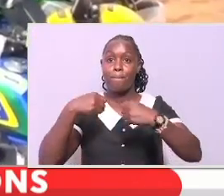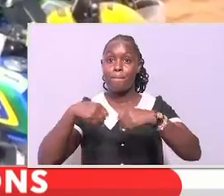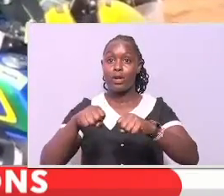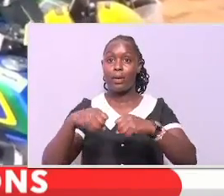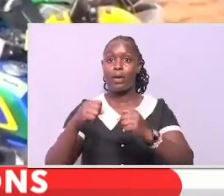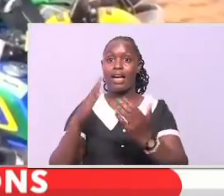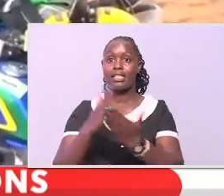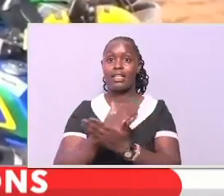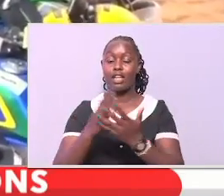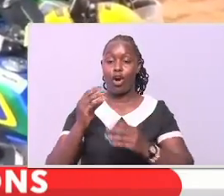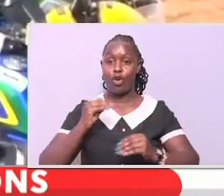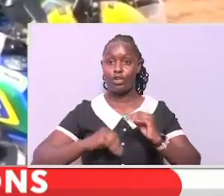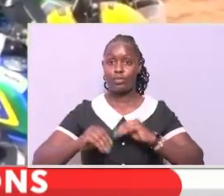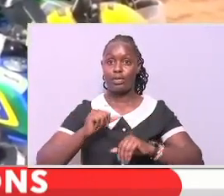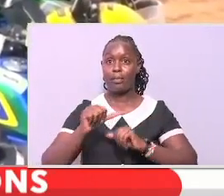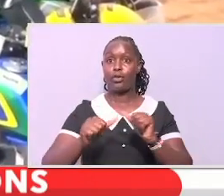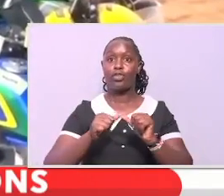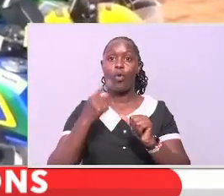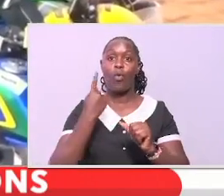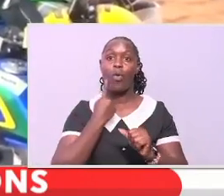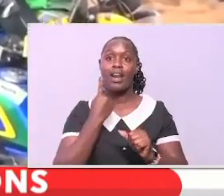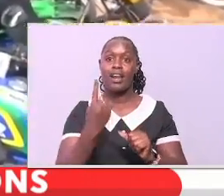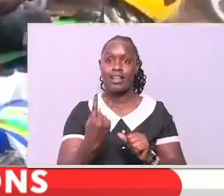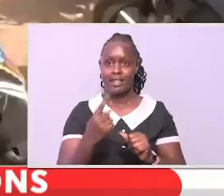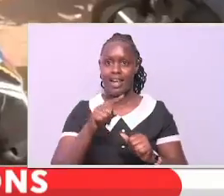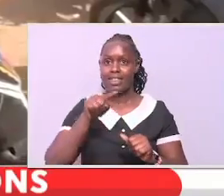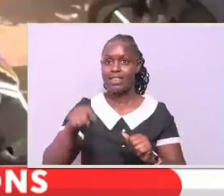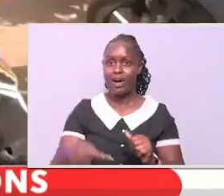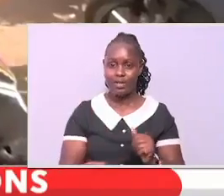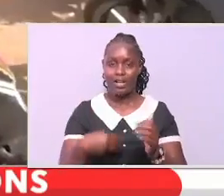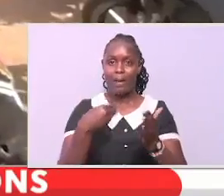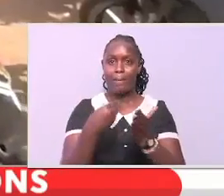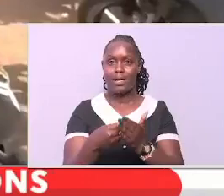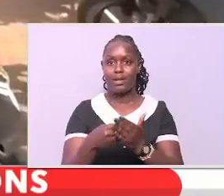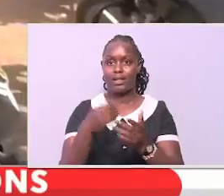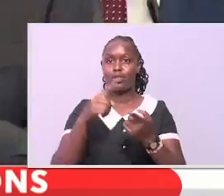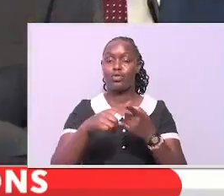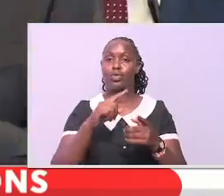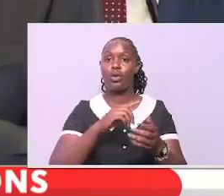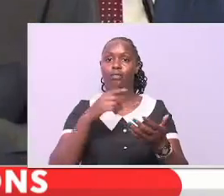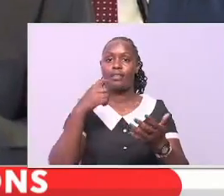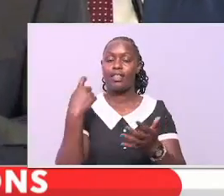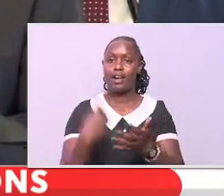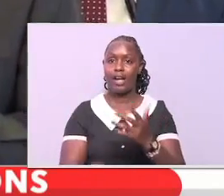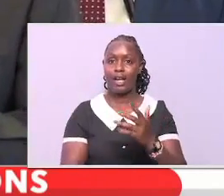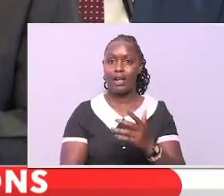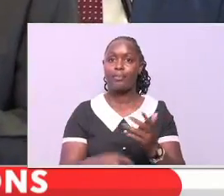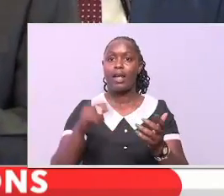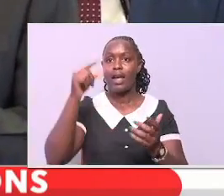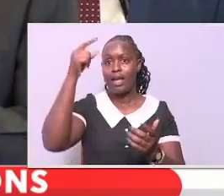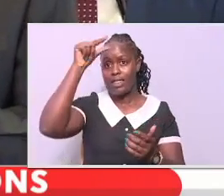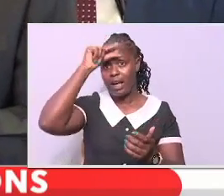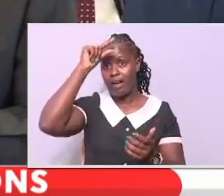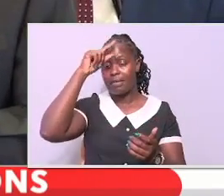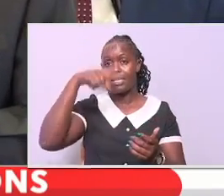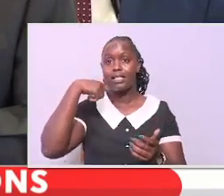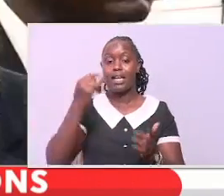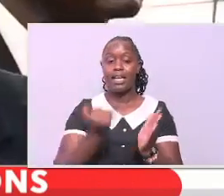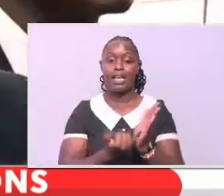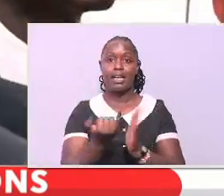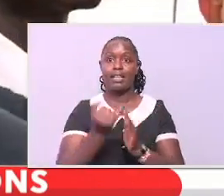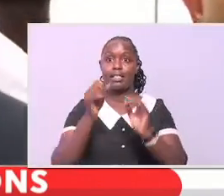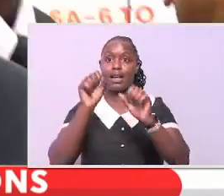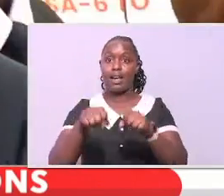100,000 shillings to the national revenue per month. The government reckons this could be increased by 40% if